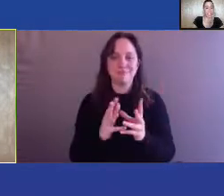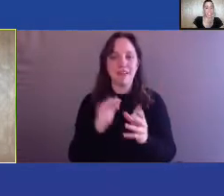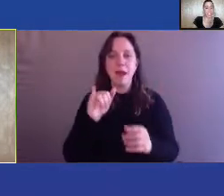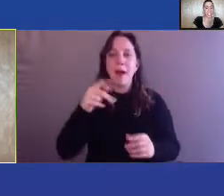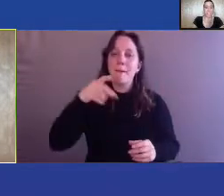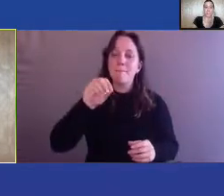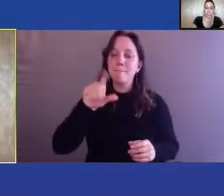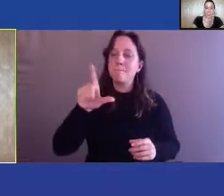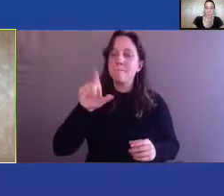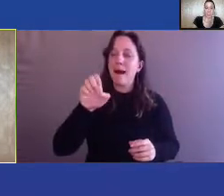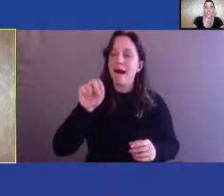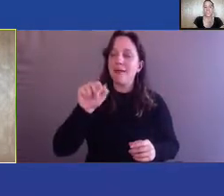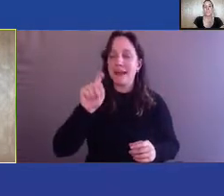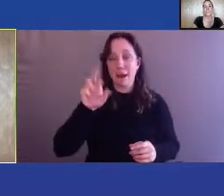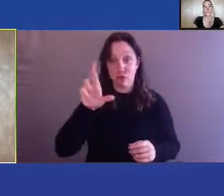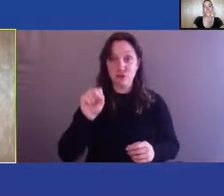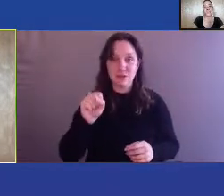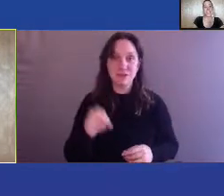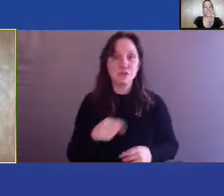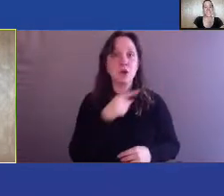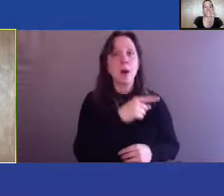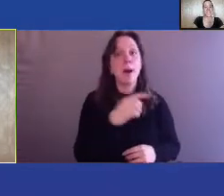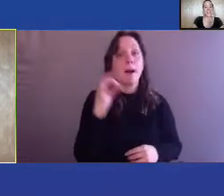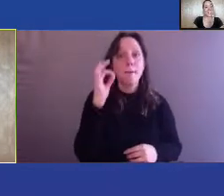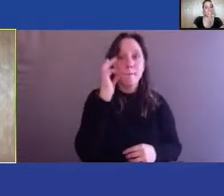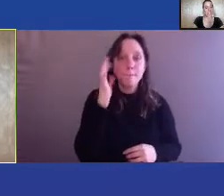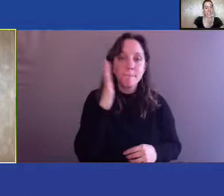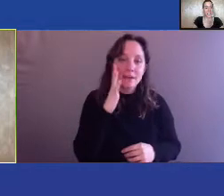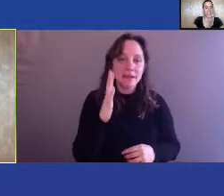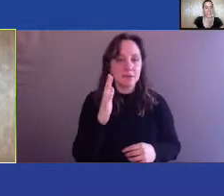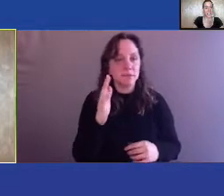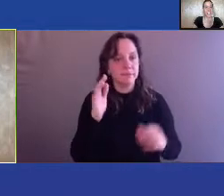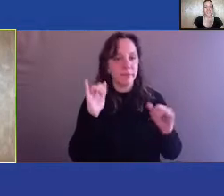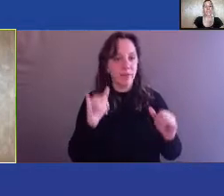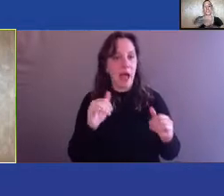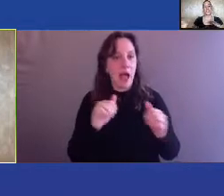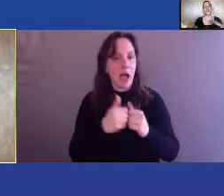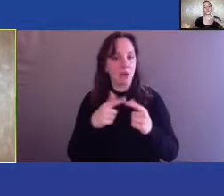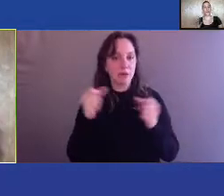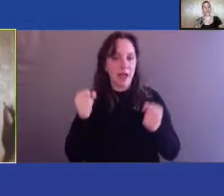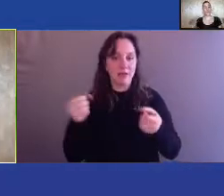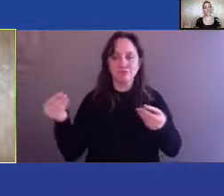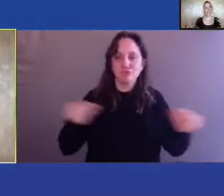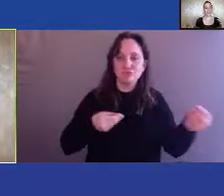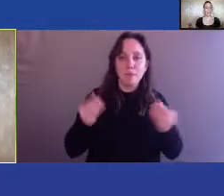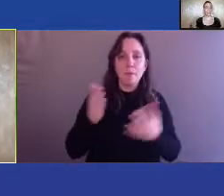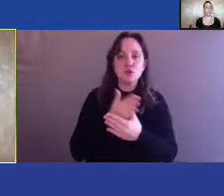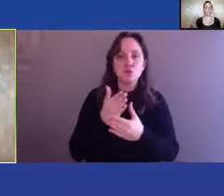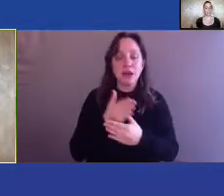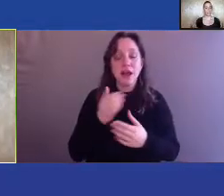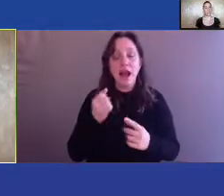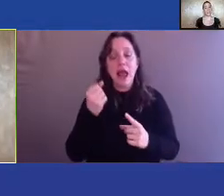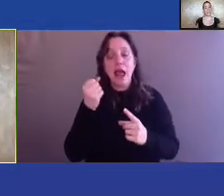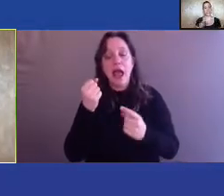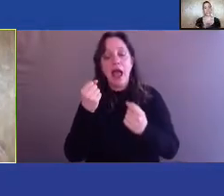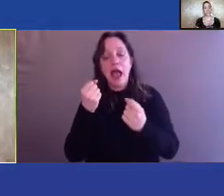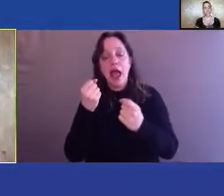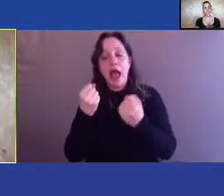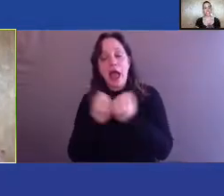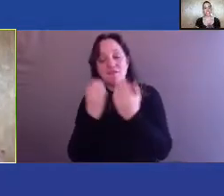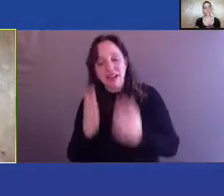is the communicator, pollinator, between advocates and legislators. So they're communicating information